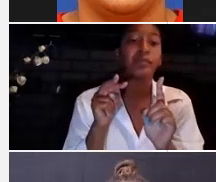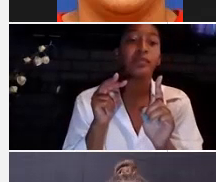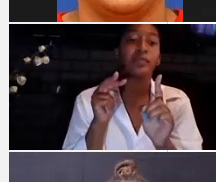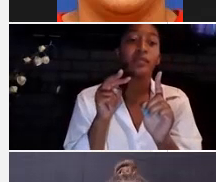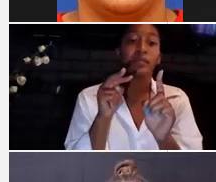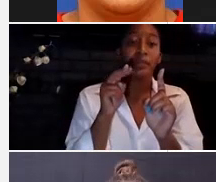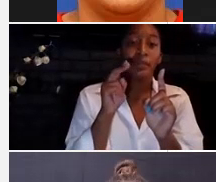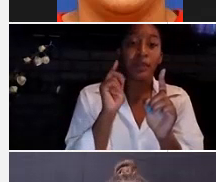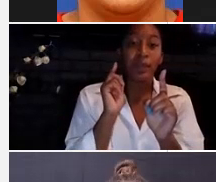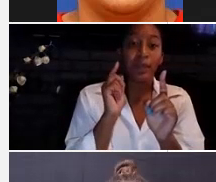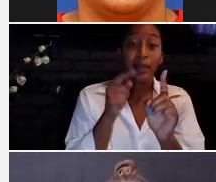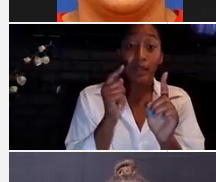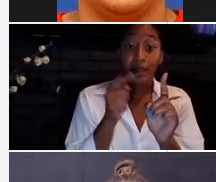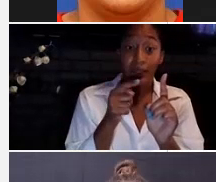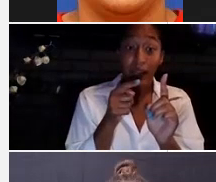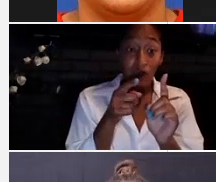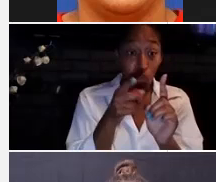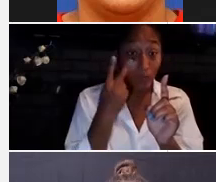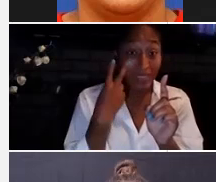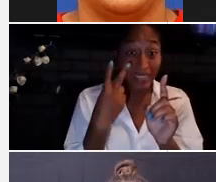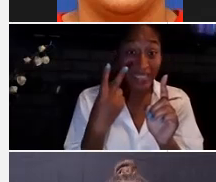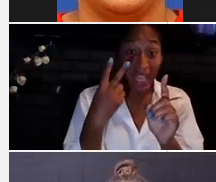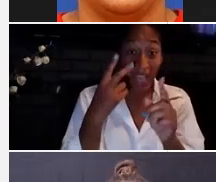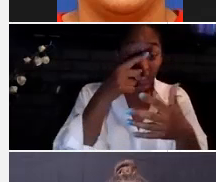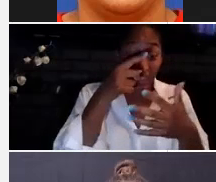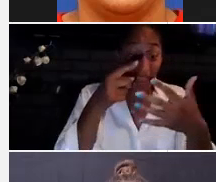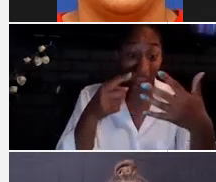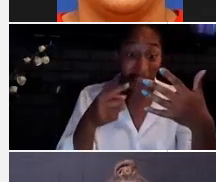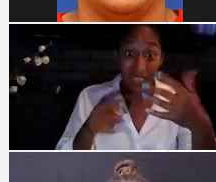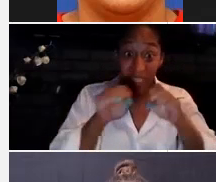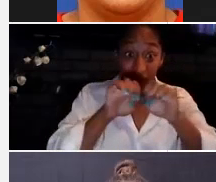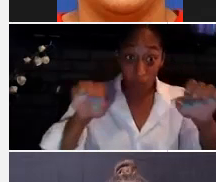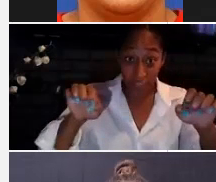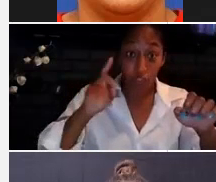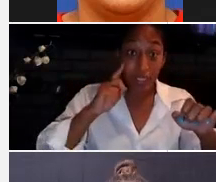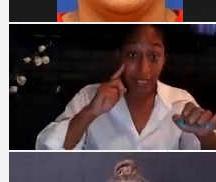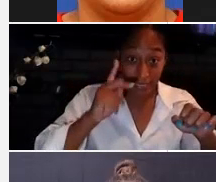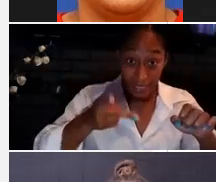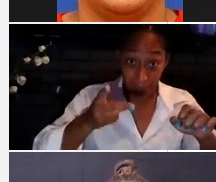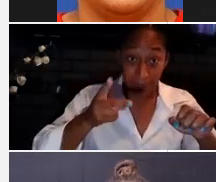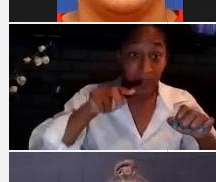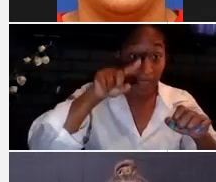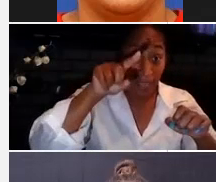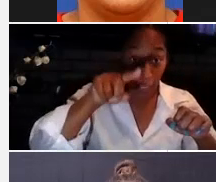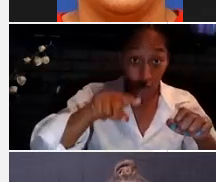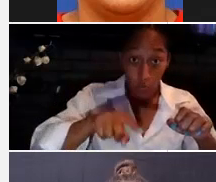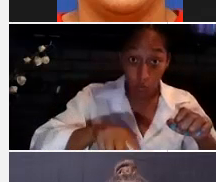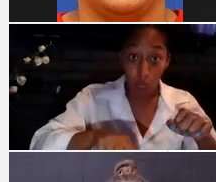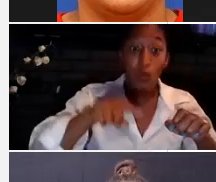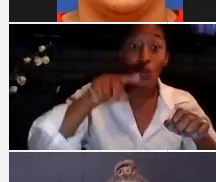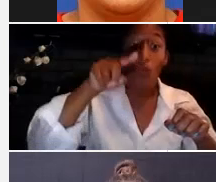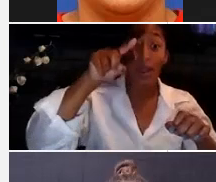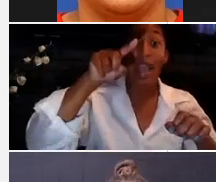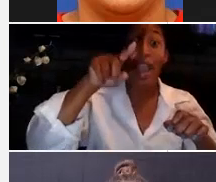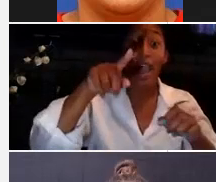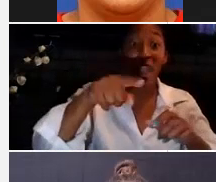we take these equations of motion here, and what we typically do is replace X